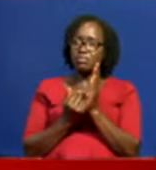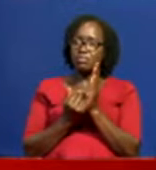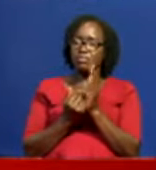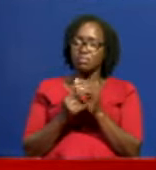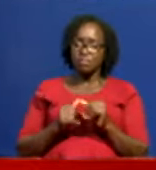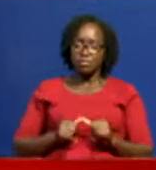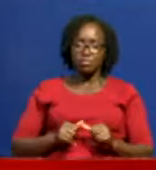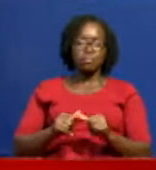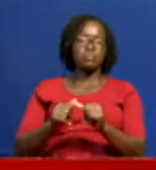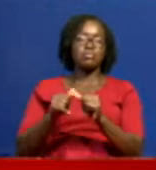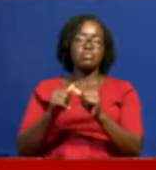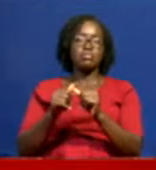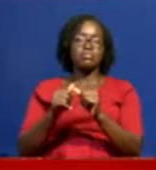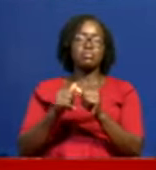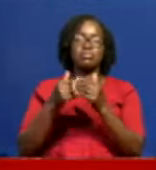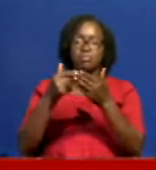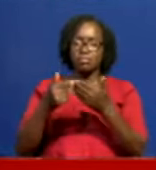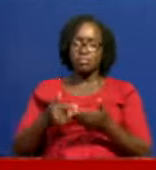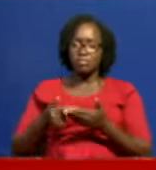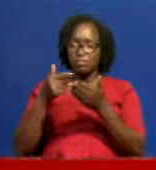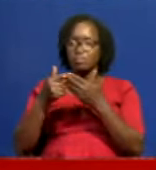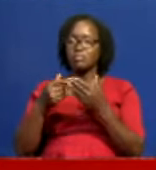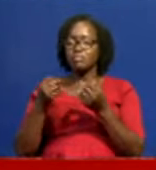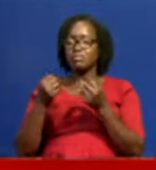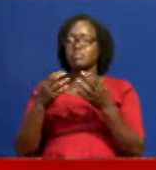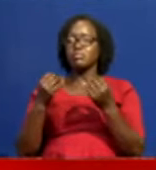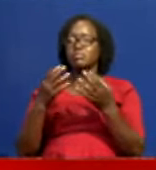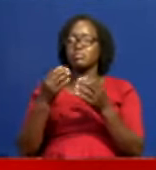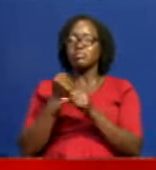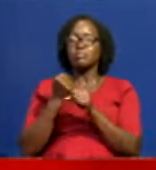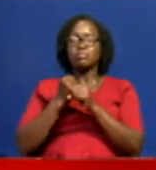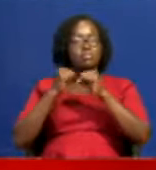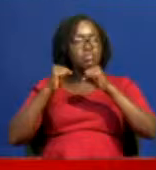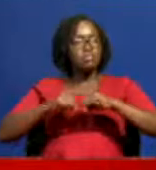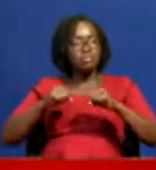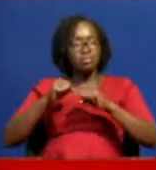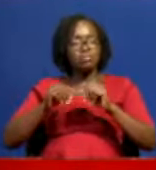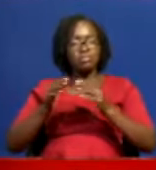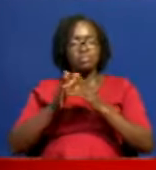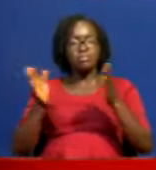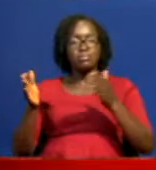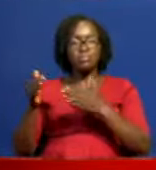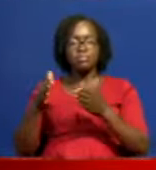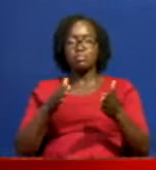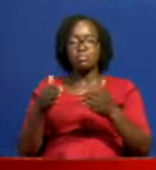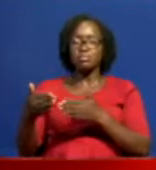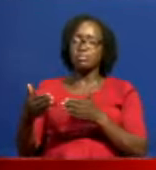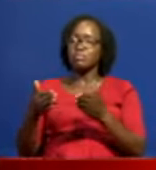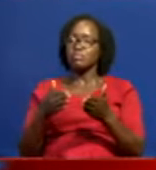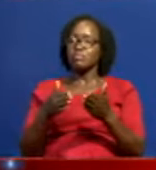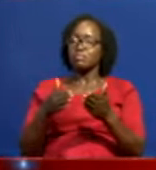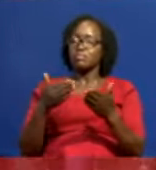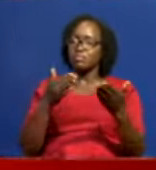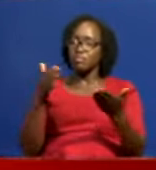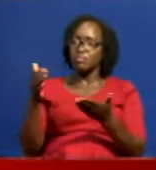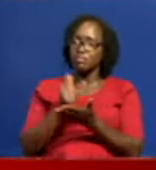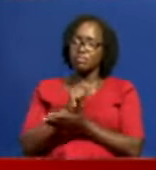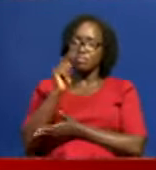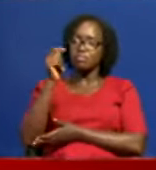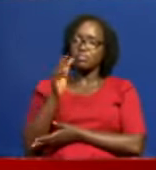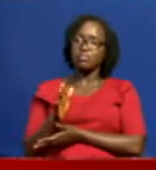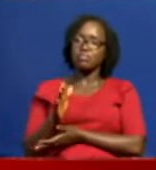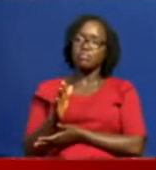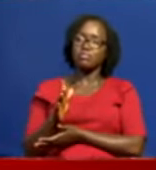course, having negotiated many bilateral labor agreements to open up opportunities for employment for